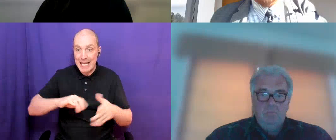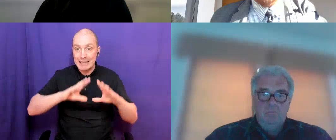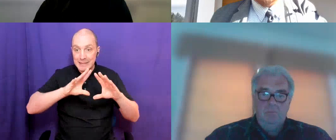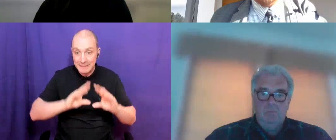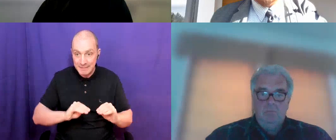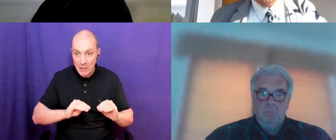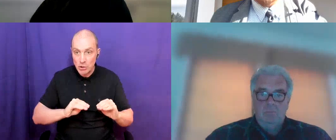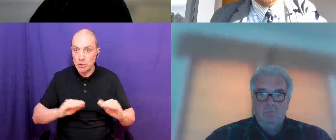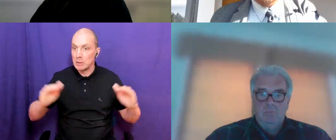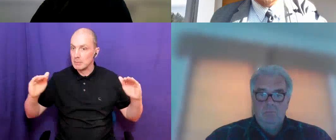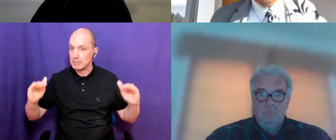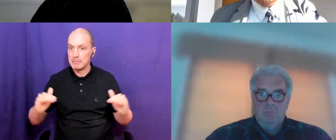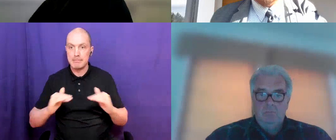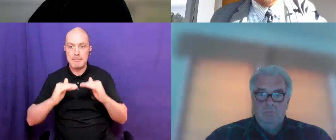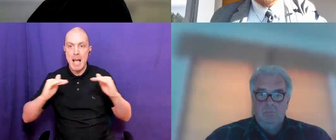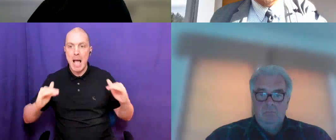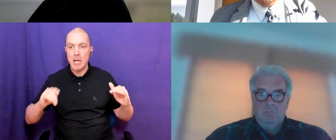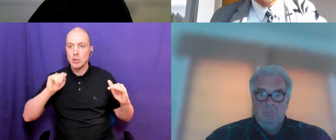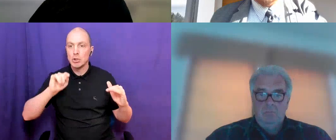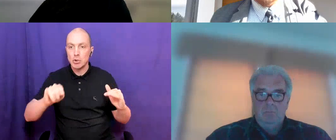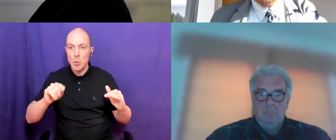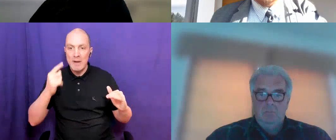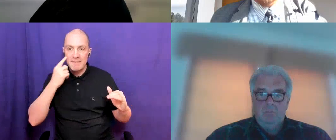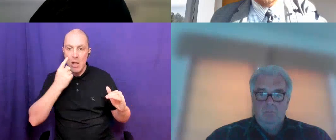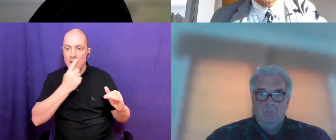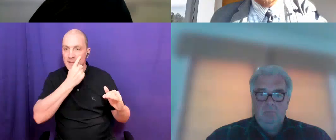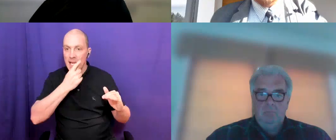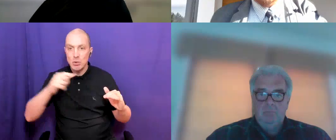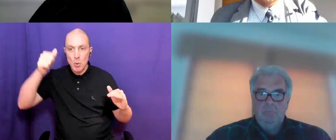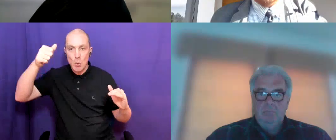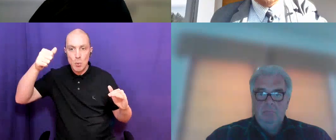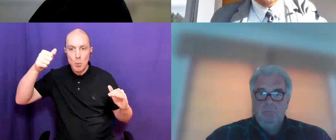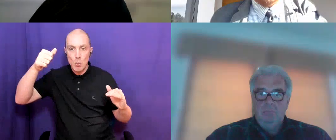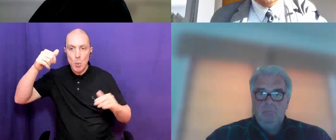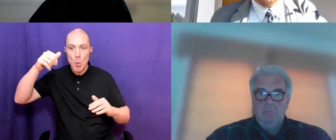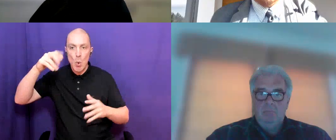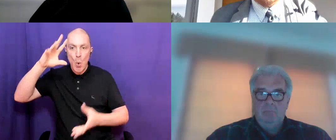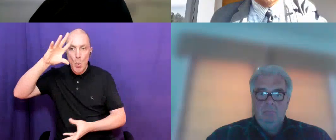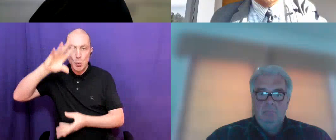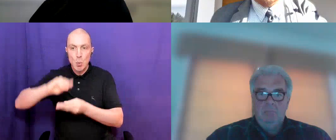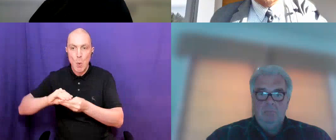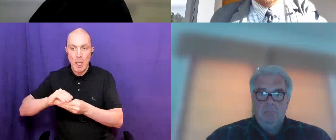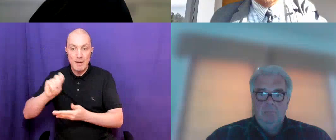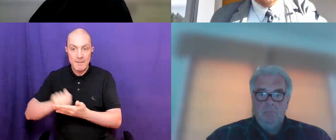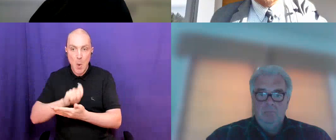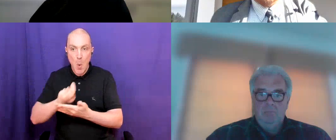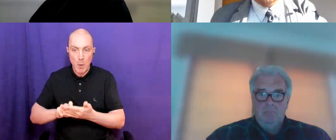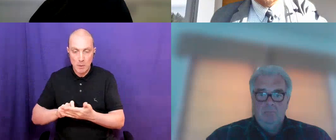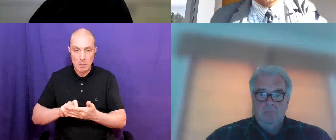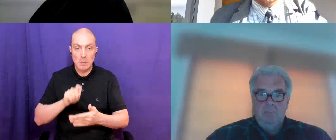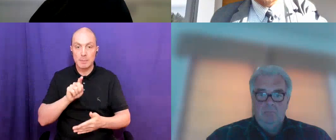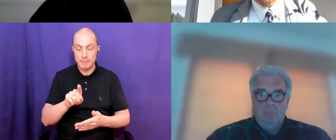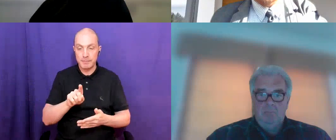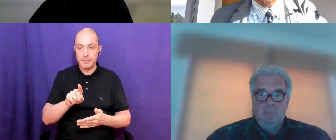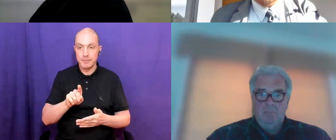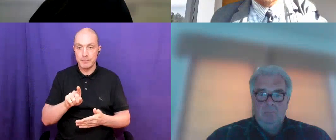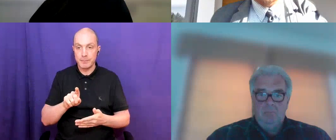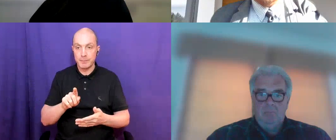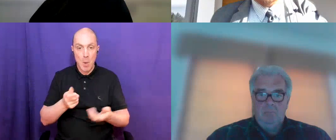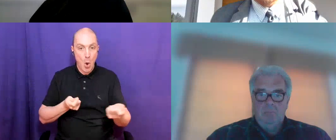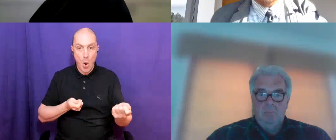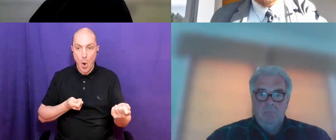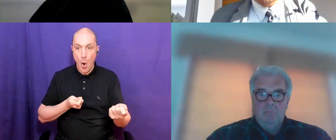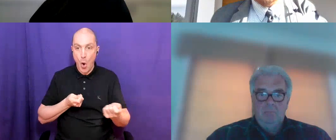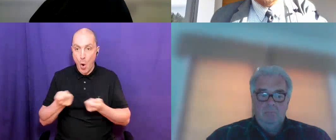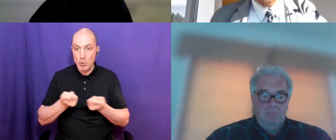votes. That moves us into the standard adjudication process, and operators can accept good ballot